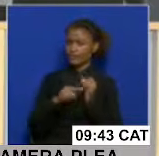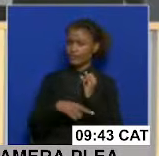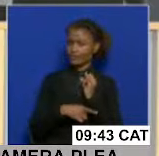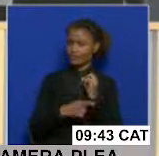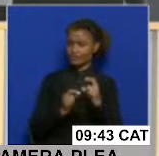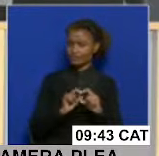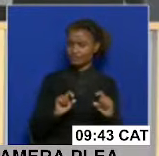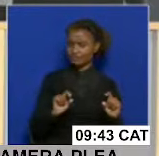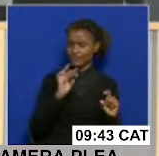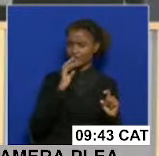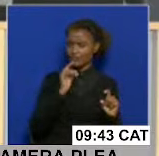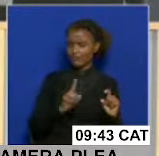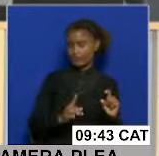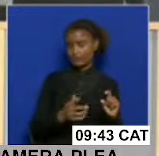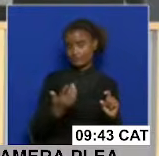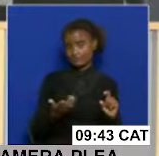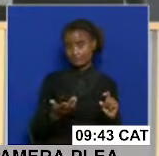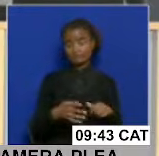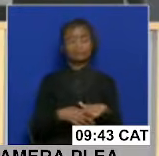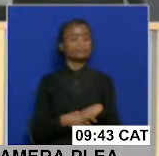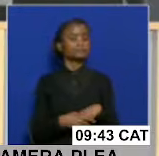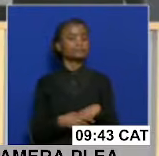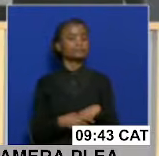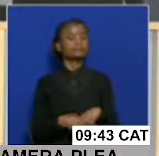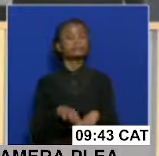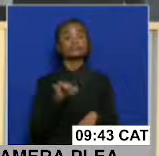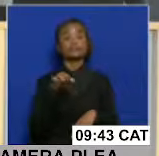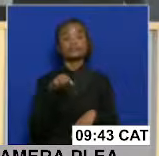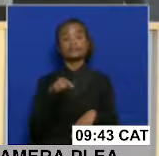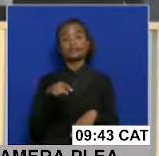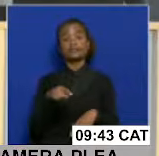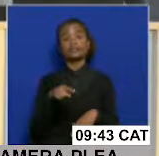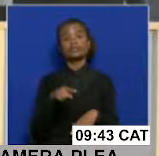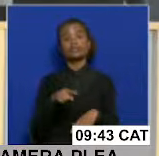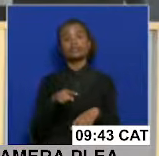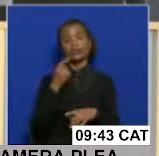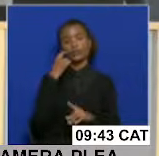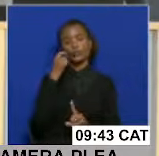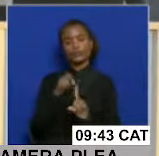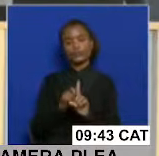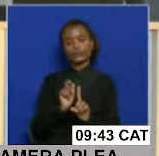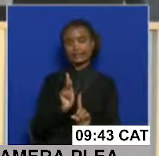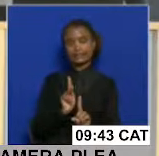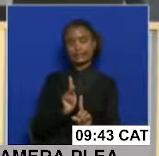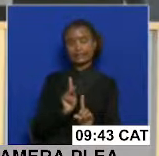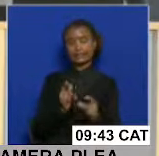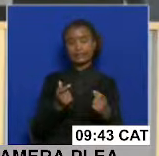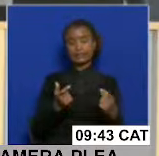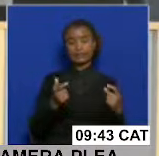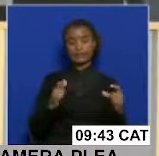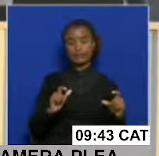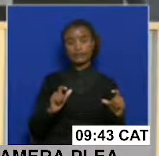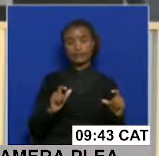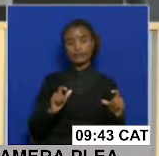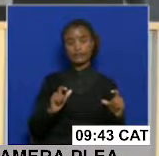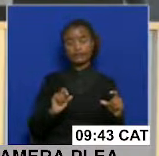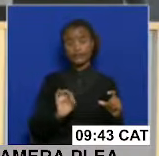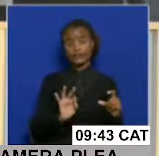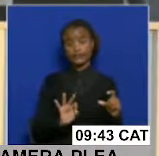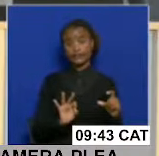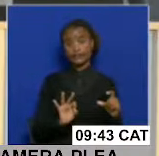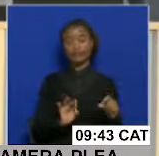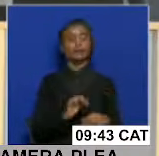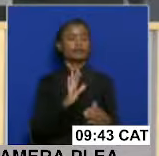So, yeah, I ended witness K. Witness K. With paragraph, or on paragraph 3. Thank you, Chair.